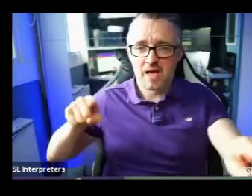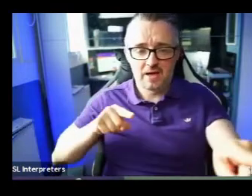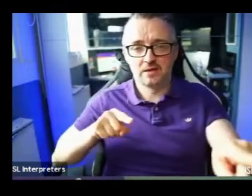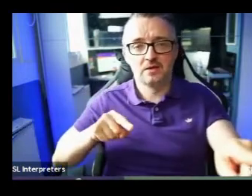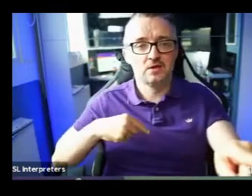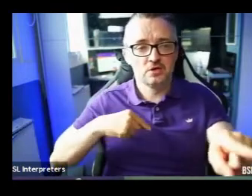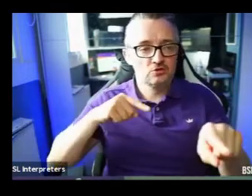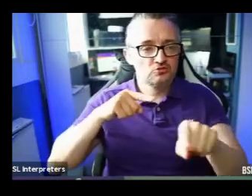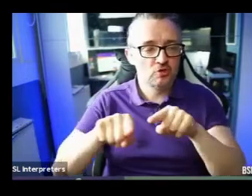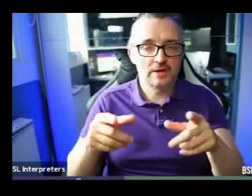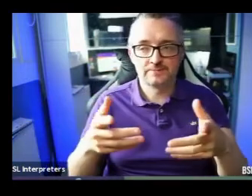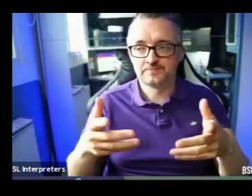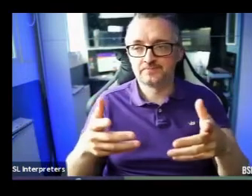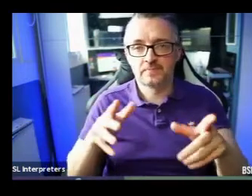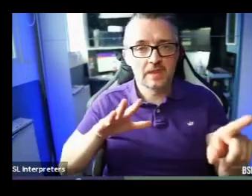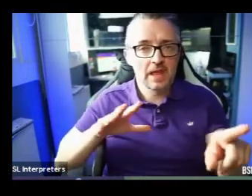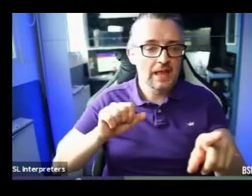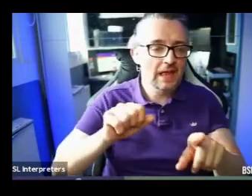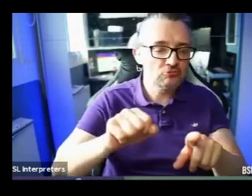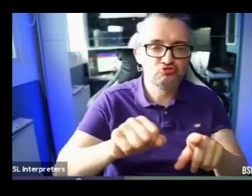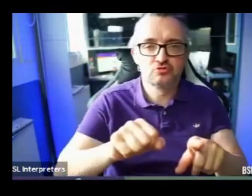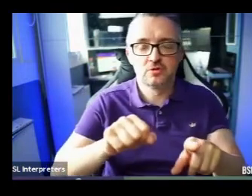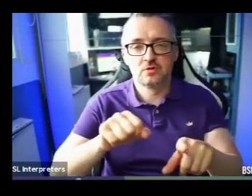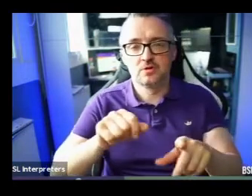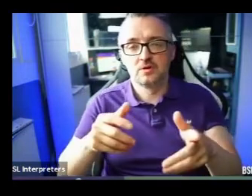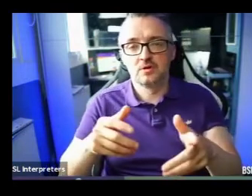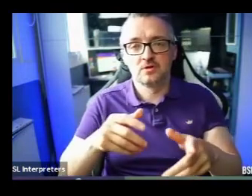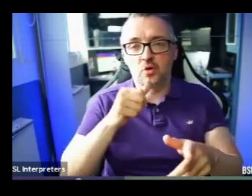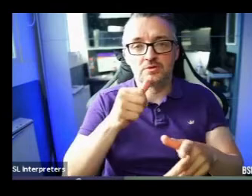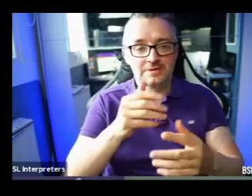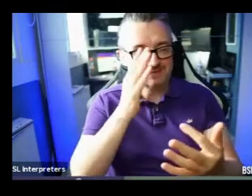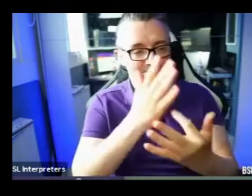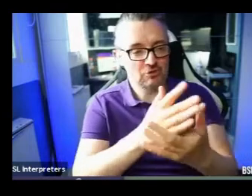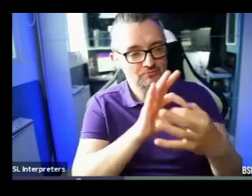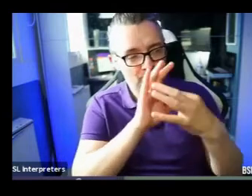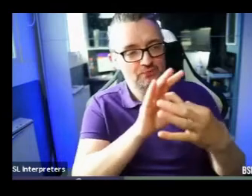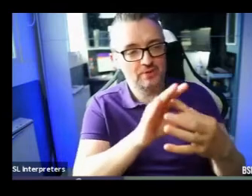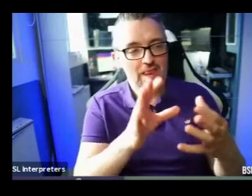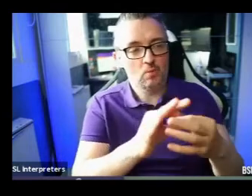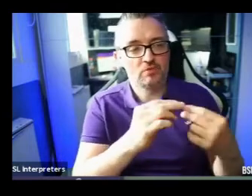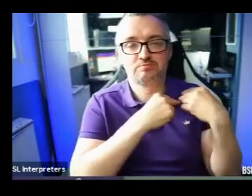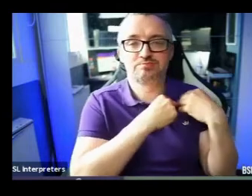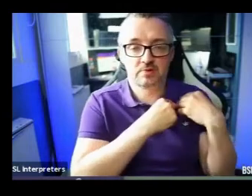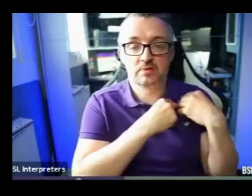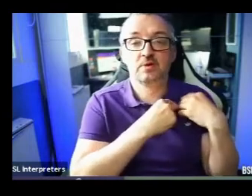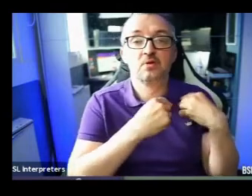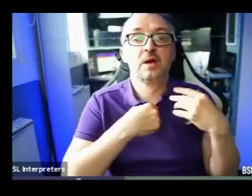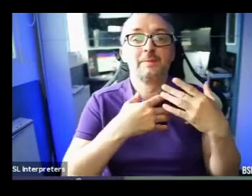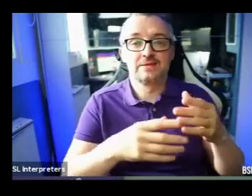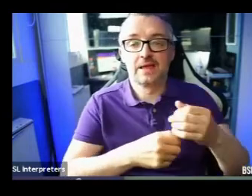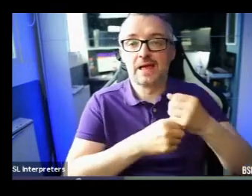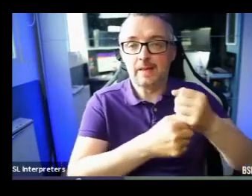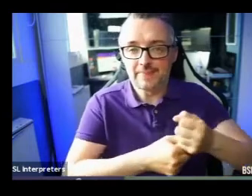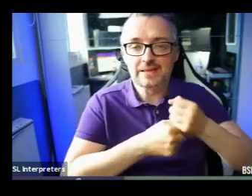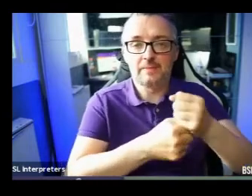and we're always working to try and, catch ourselves back up rather than have direct lines of governance and accountability. So